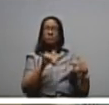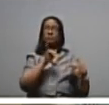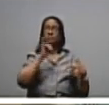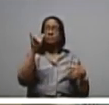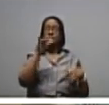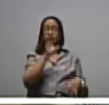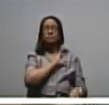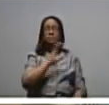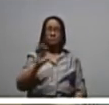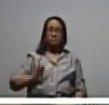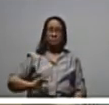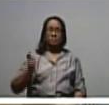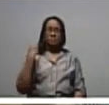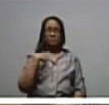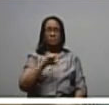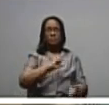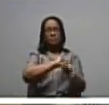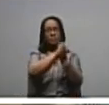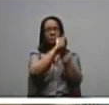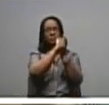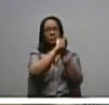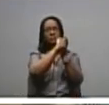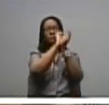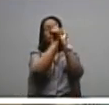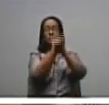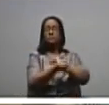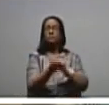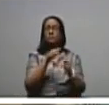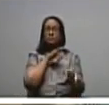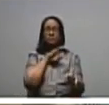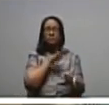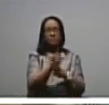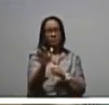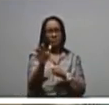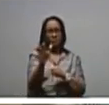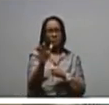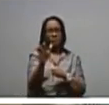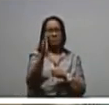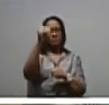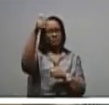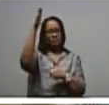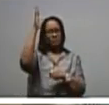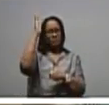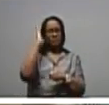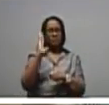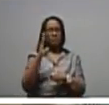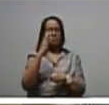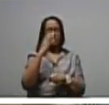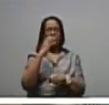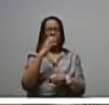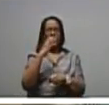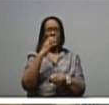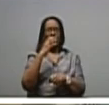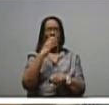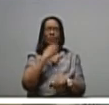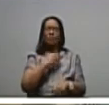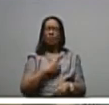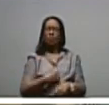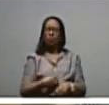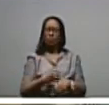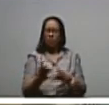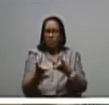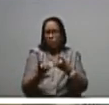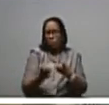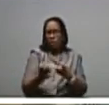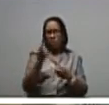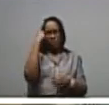and we conform fully to God's wish for us, we attain